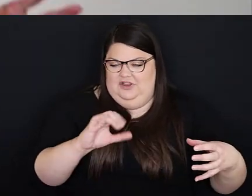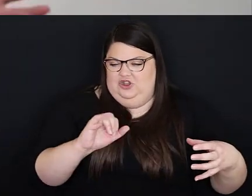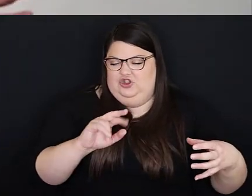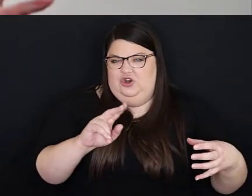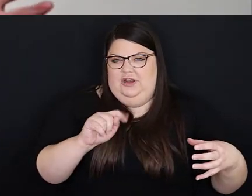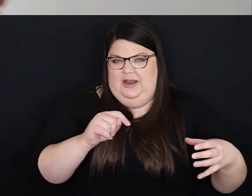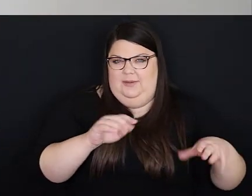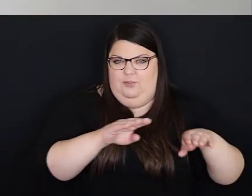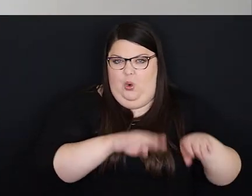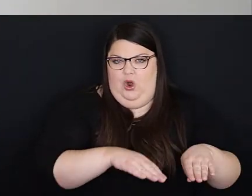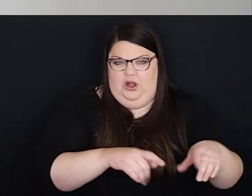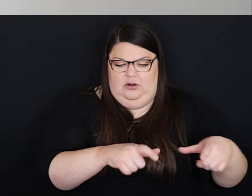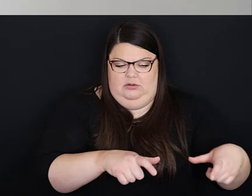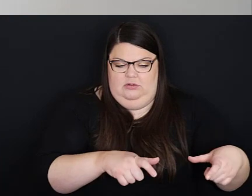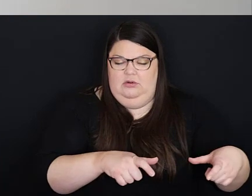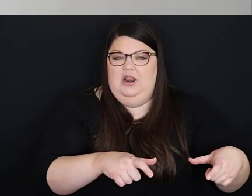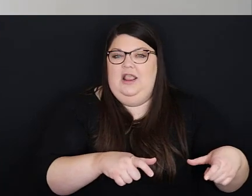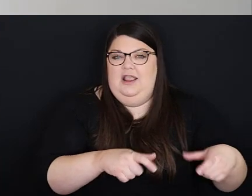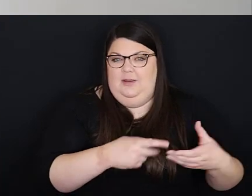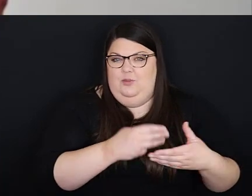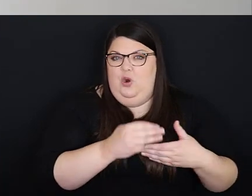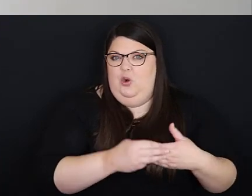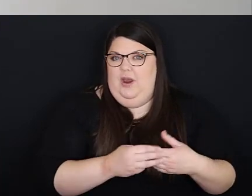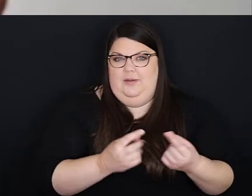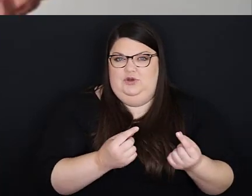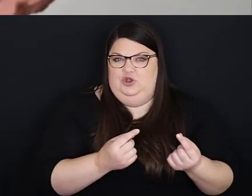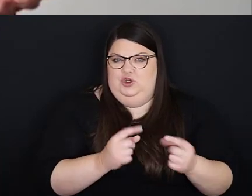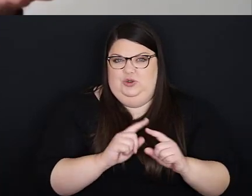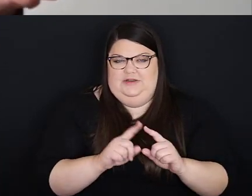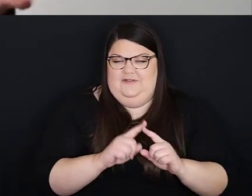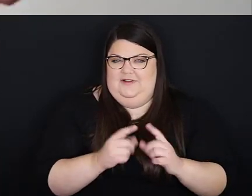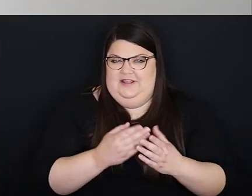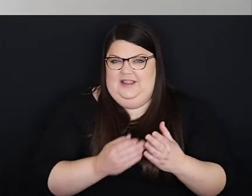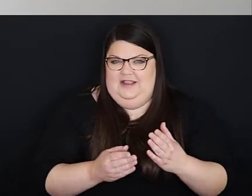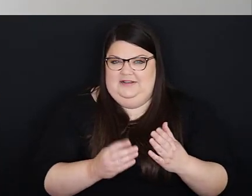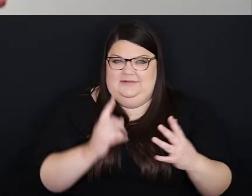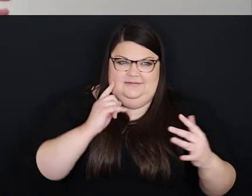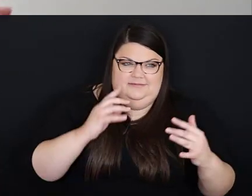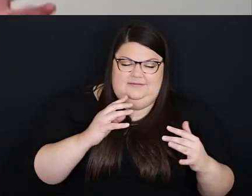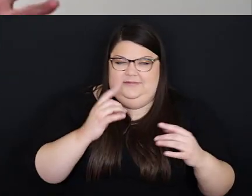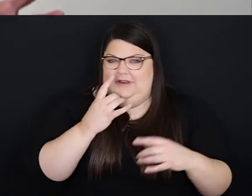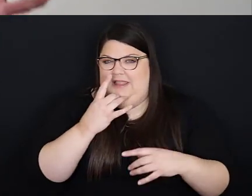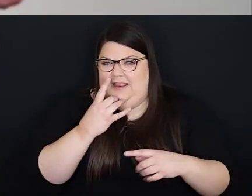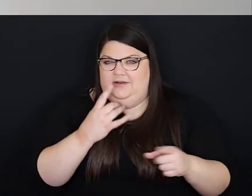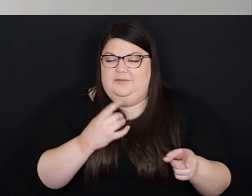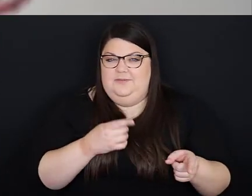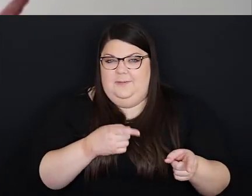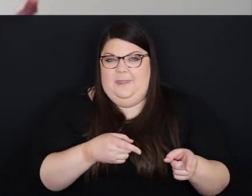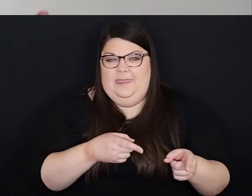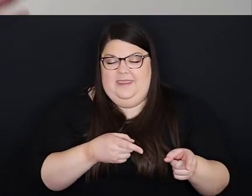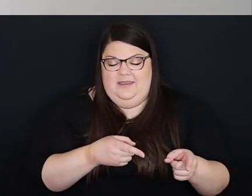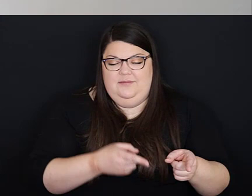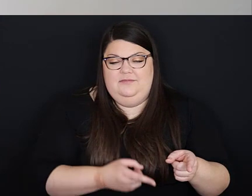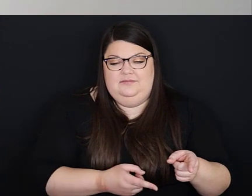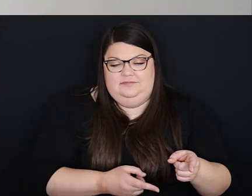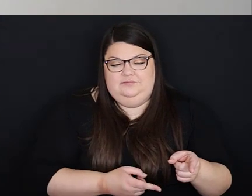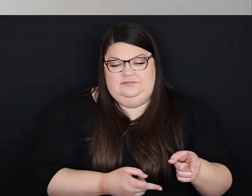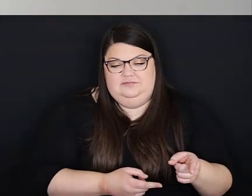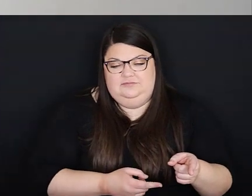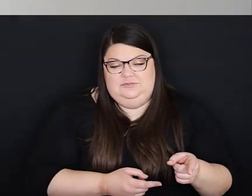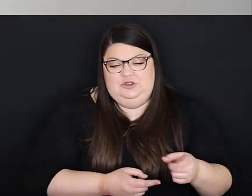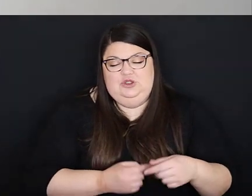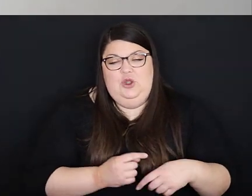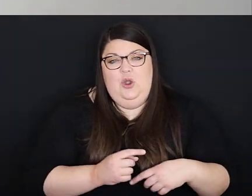then could be programmed to do many different things. But in this case, it was programmed